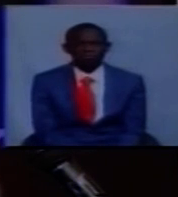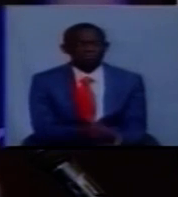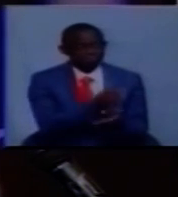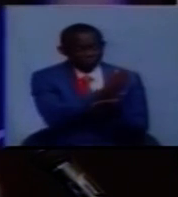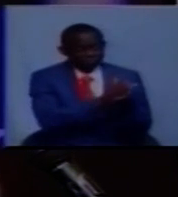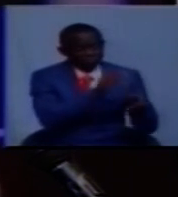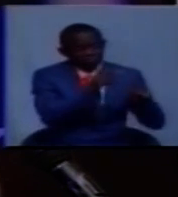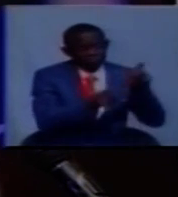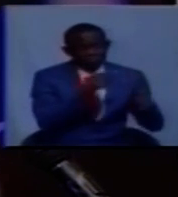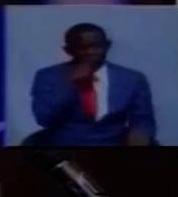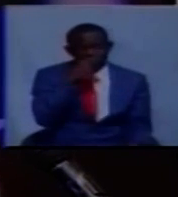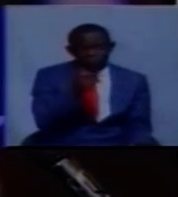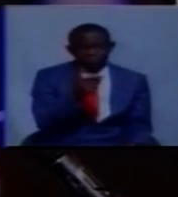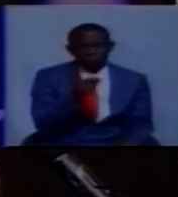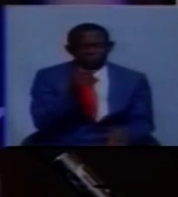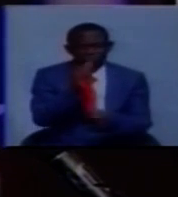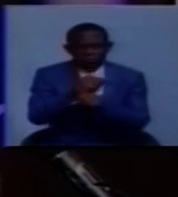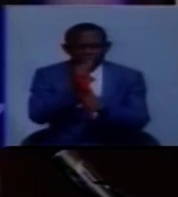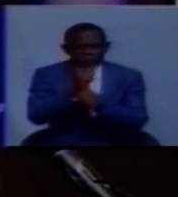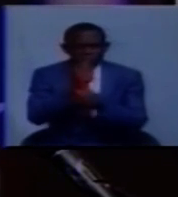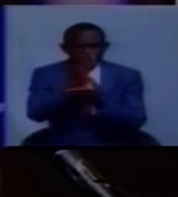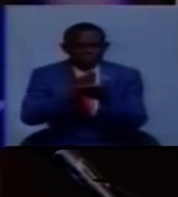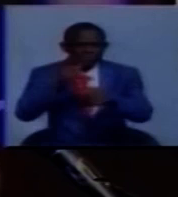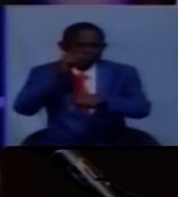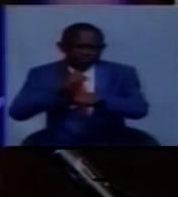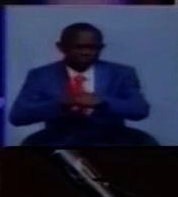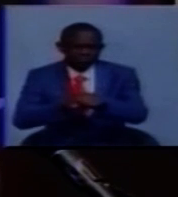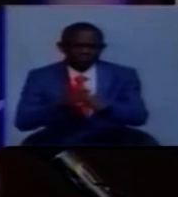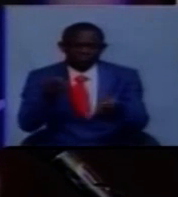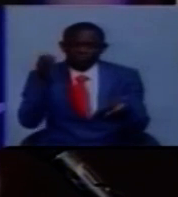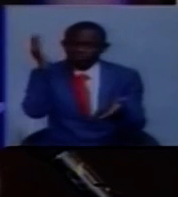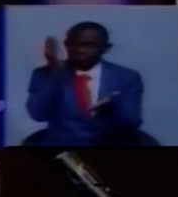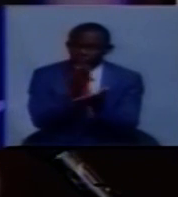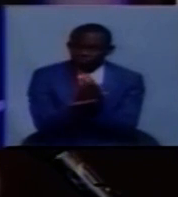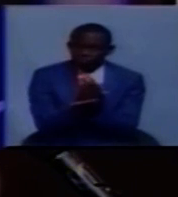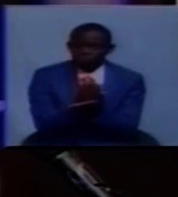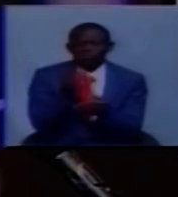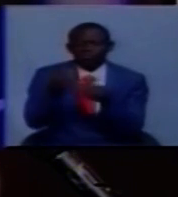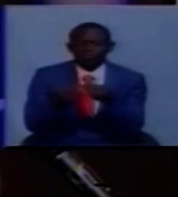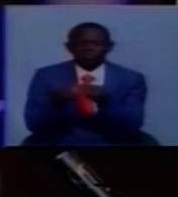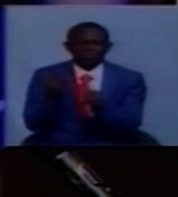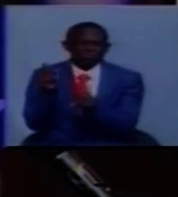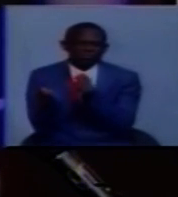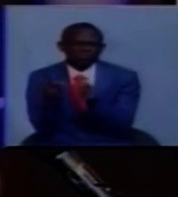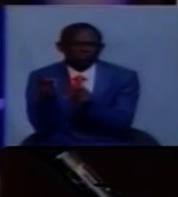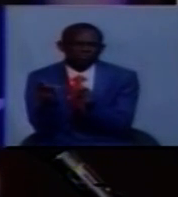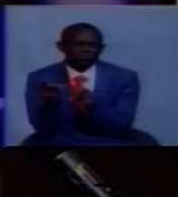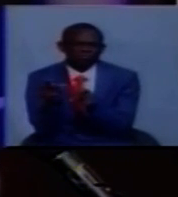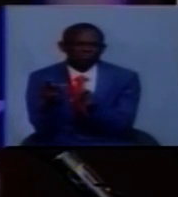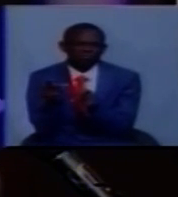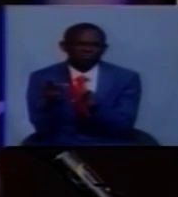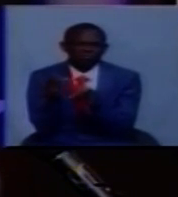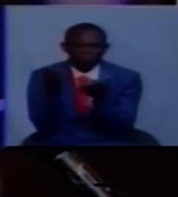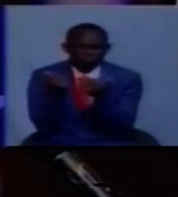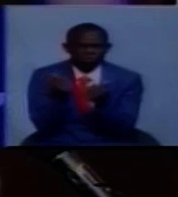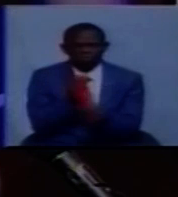casualization it will also affect other people in formal employment too. For instance, want to use casual jobs to